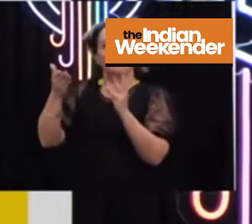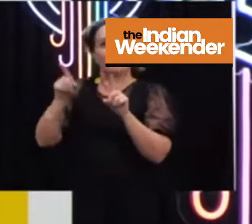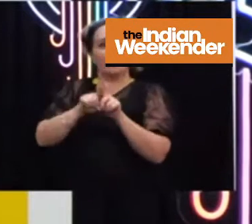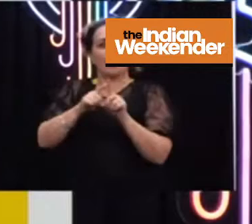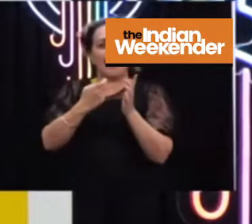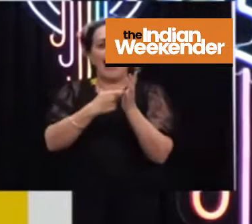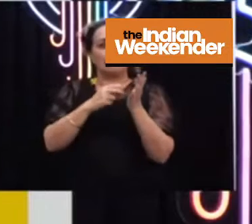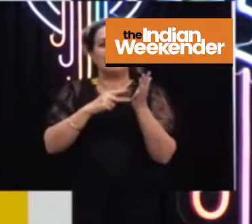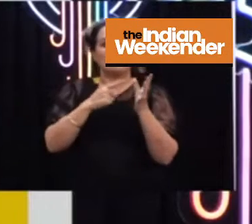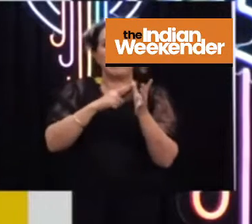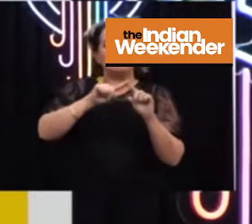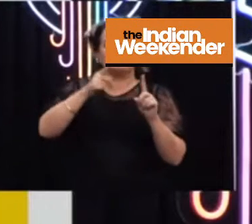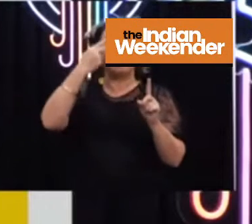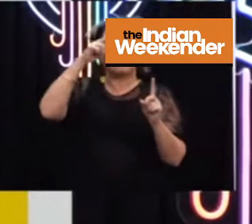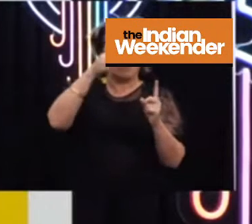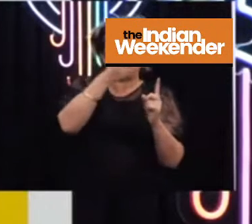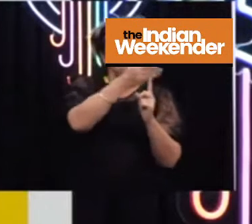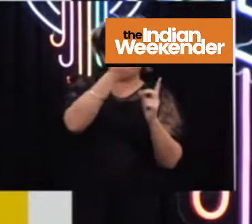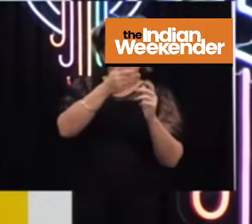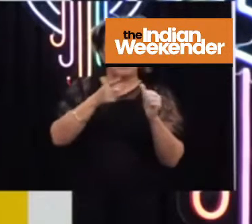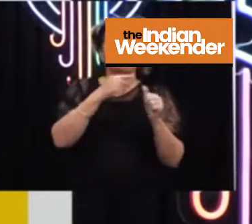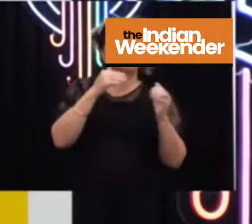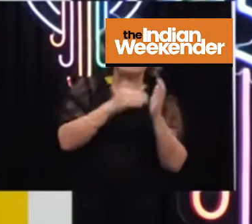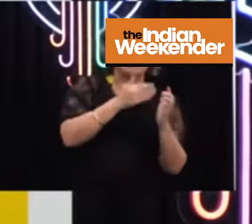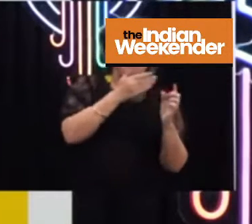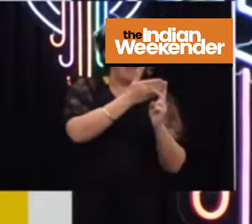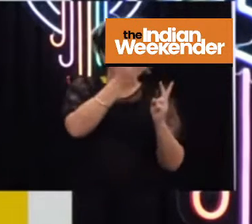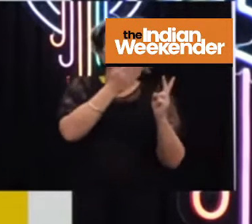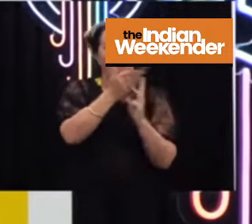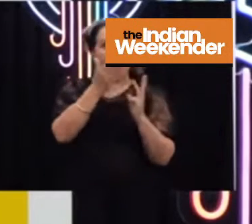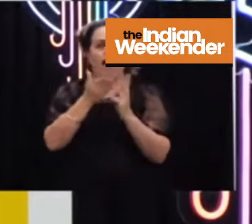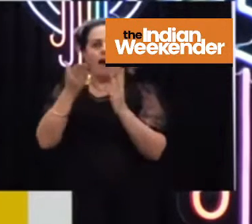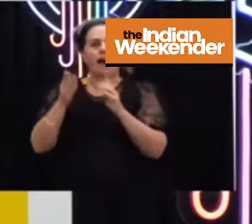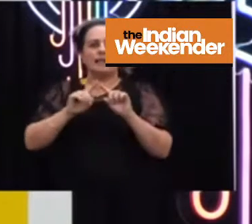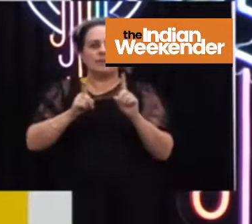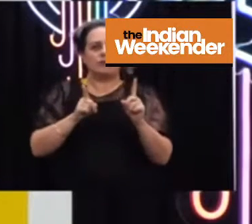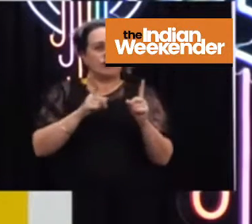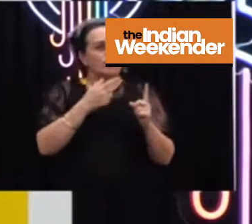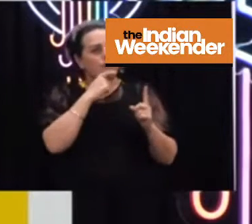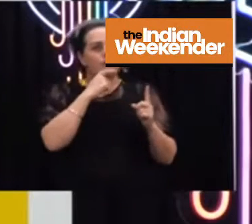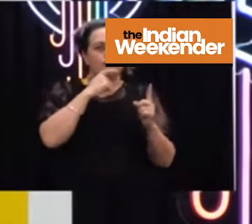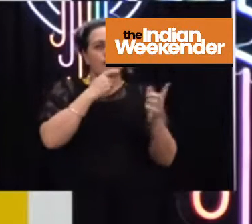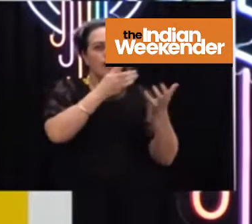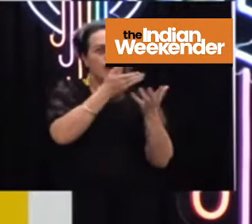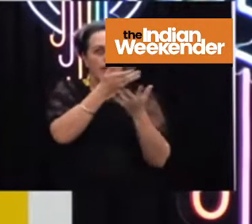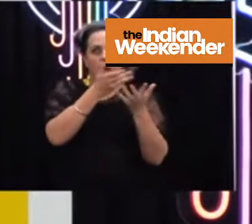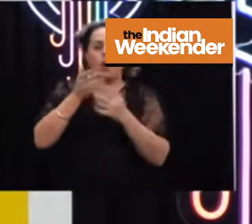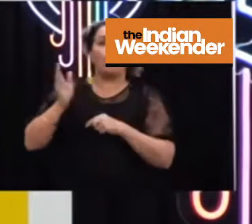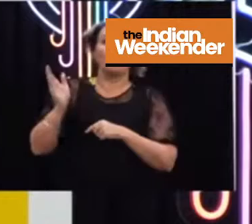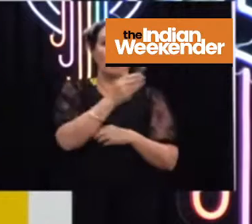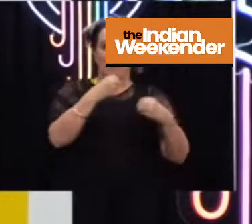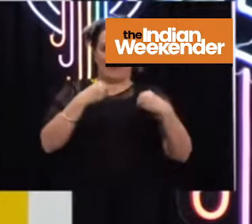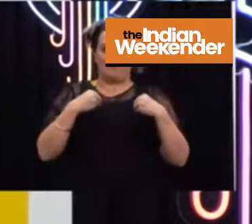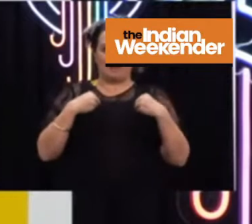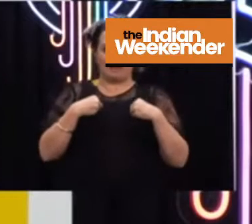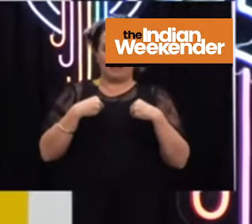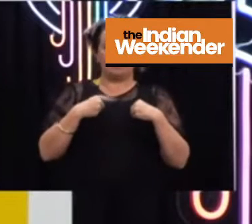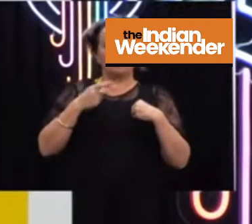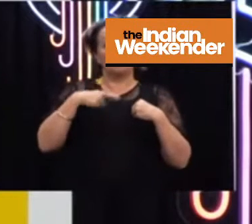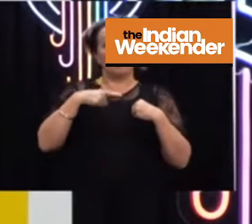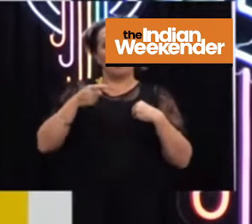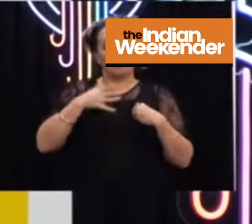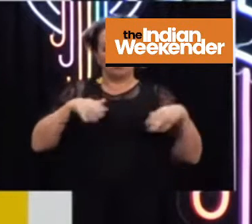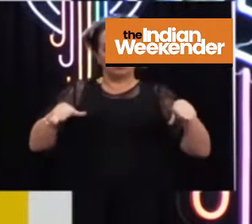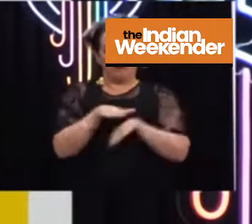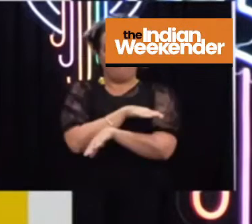RNA vaccines, AstraZeneca, those who are slightly more traditional. We were entering into discussions with all of those to cover ourselves so